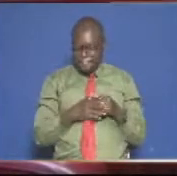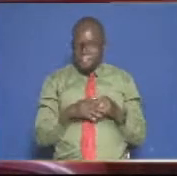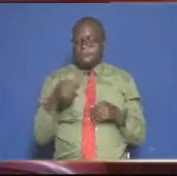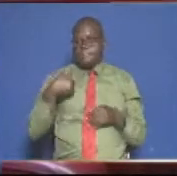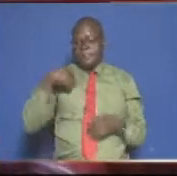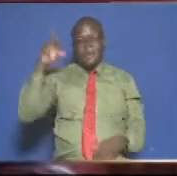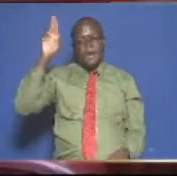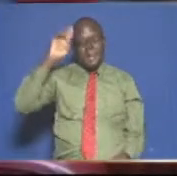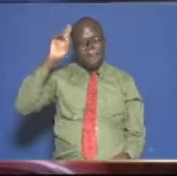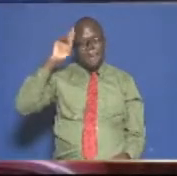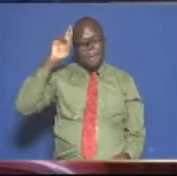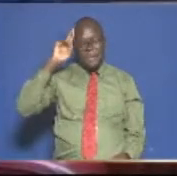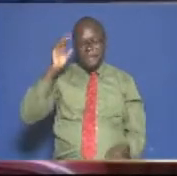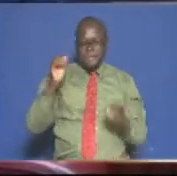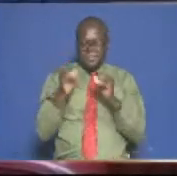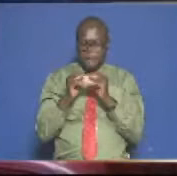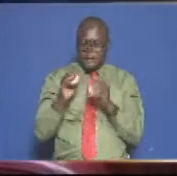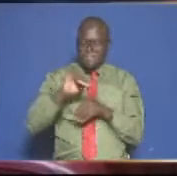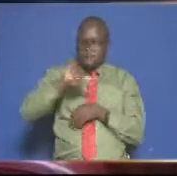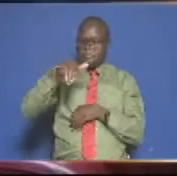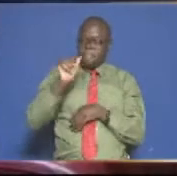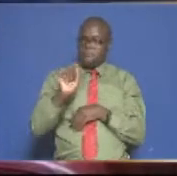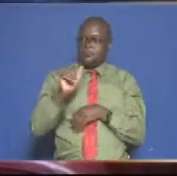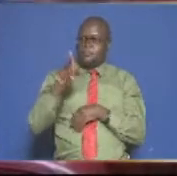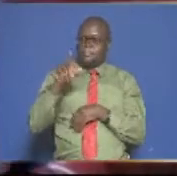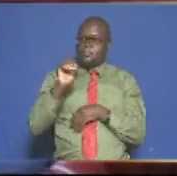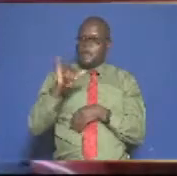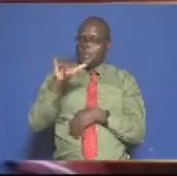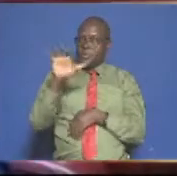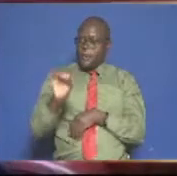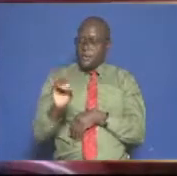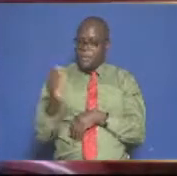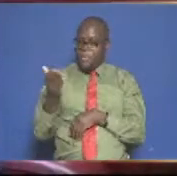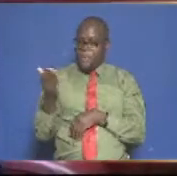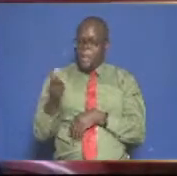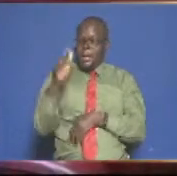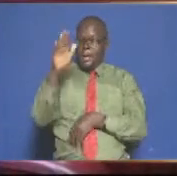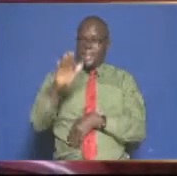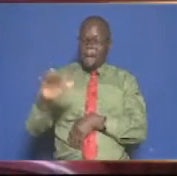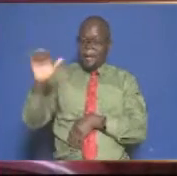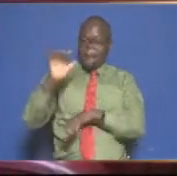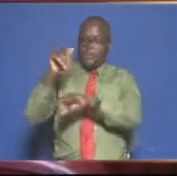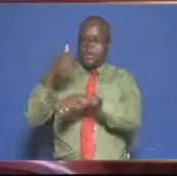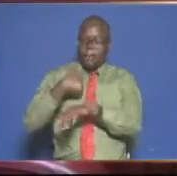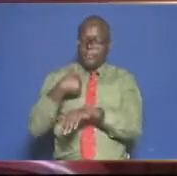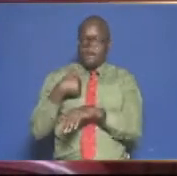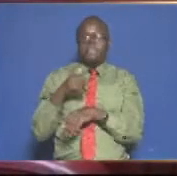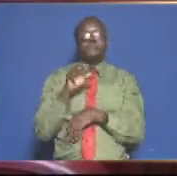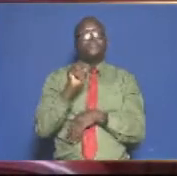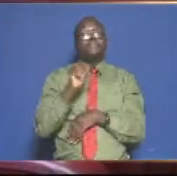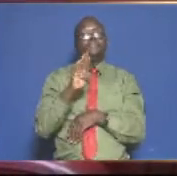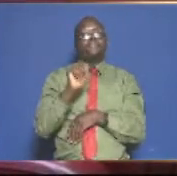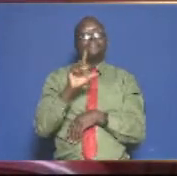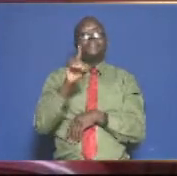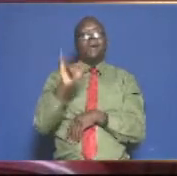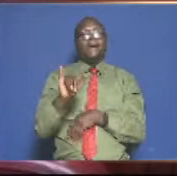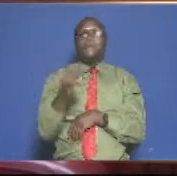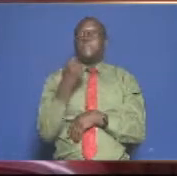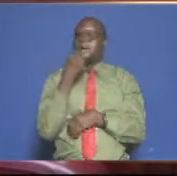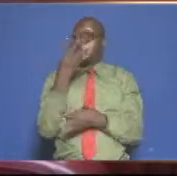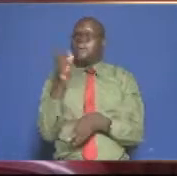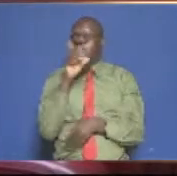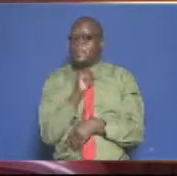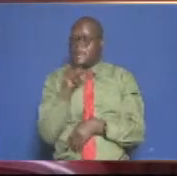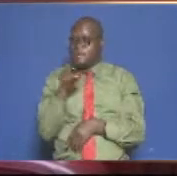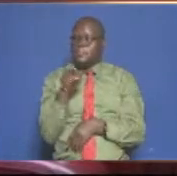remember meeting Jakoyo on the stairs, and he called me aside and told me, "Mbadi, it is being said that you